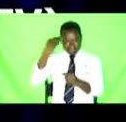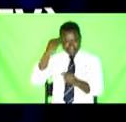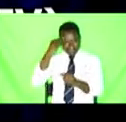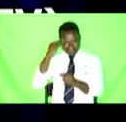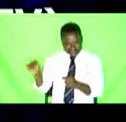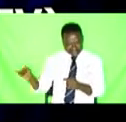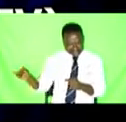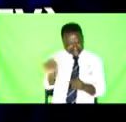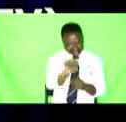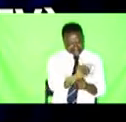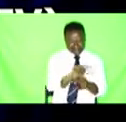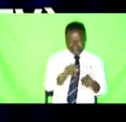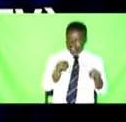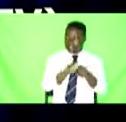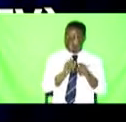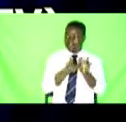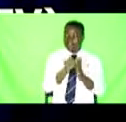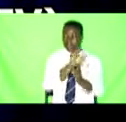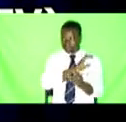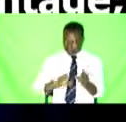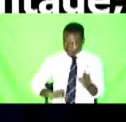Jesus. Verse 6.